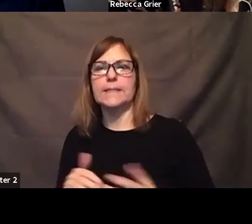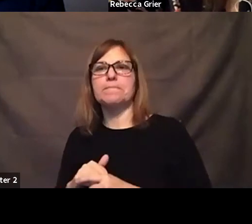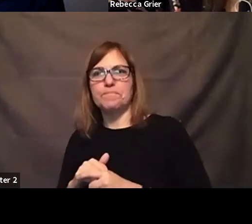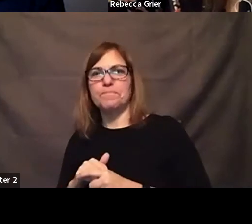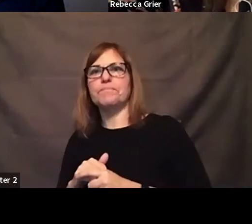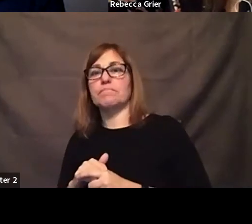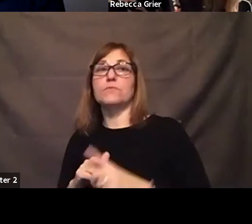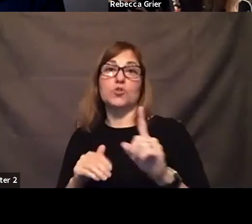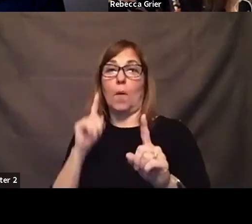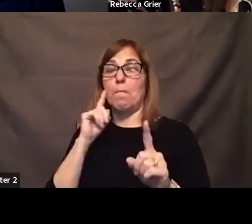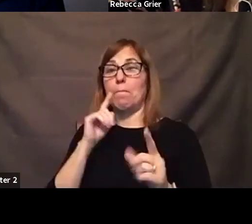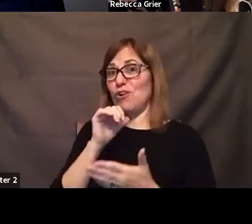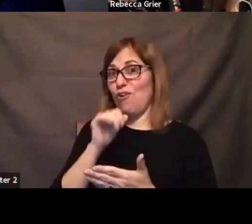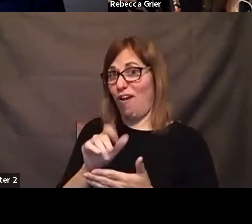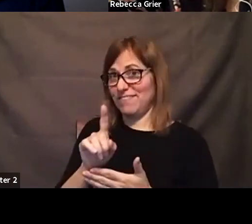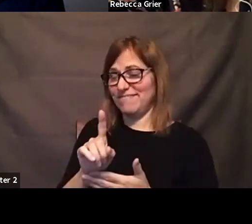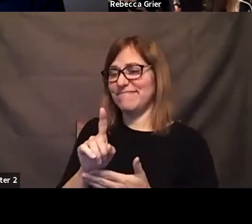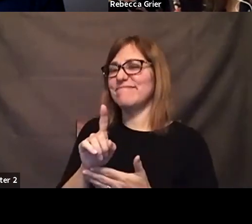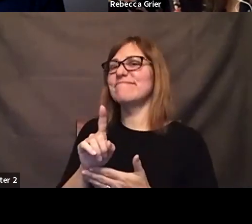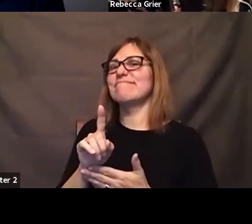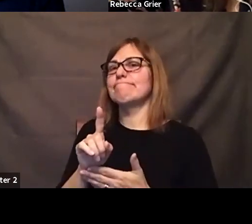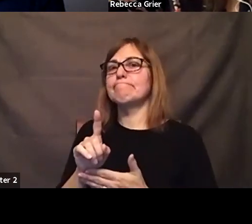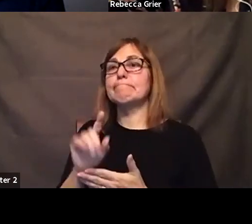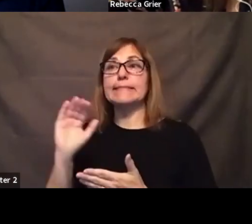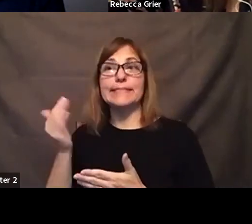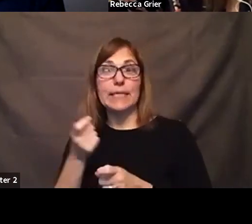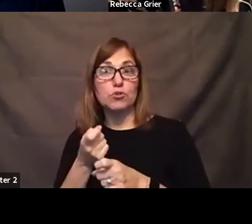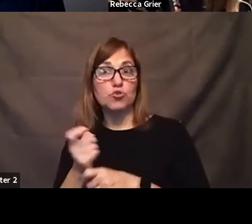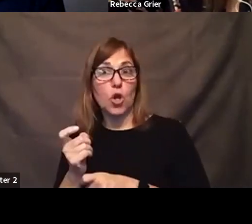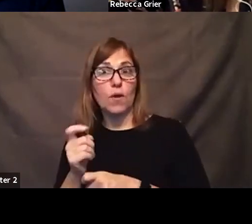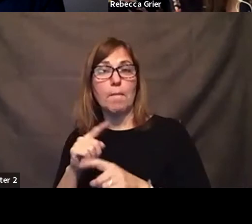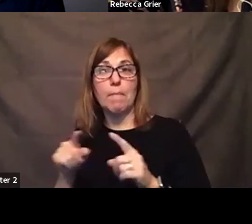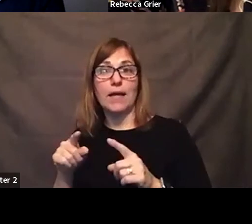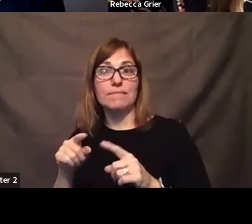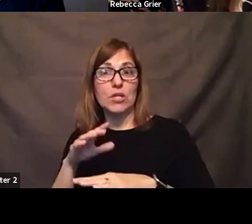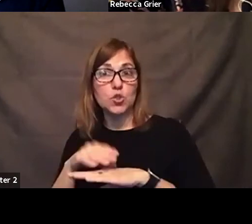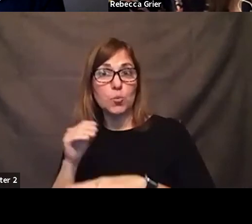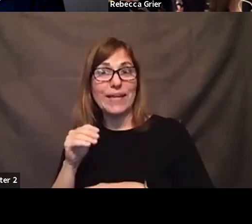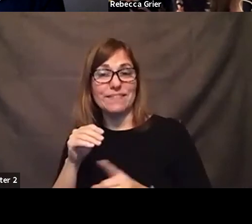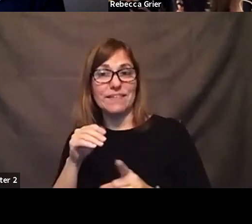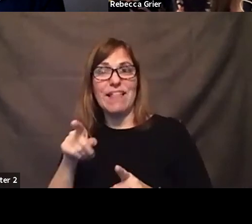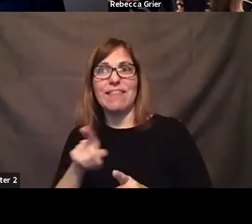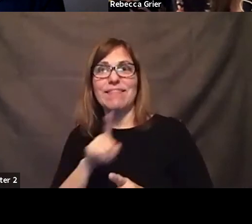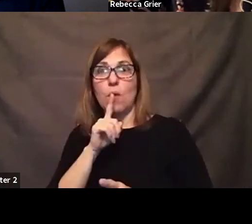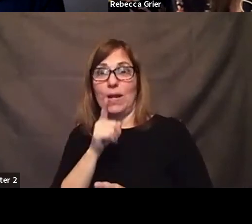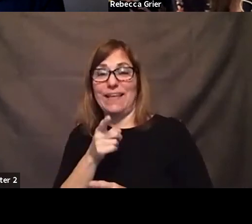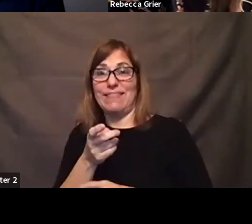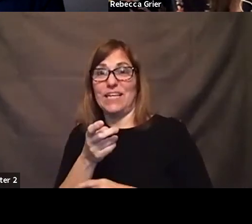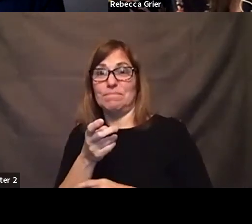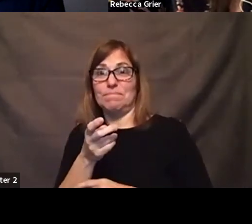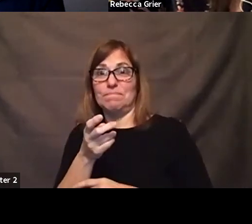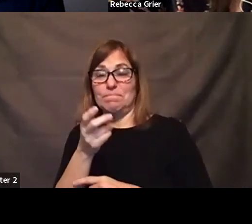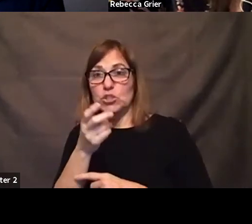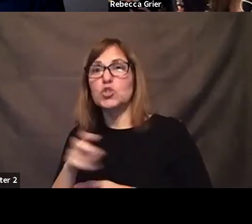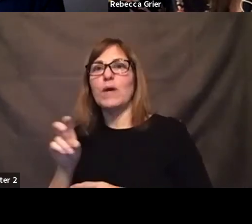believe it or not, it sounds like a joke, but Sweden, you know, they switched from driving on the left side of the